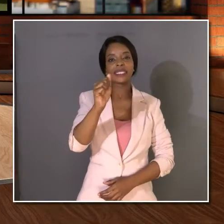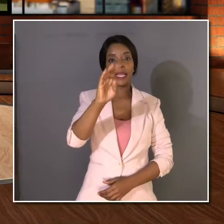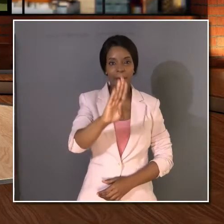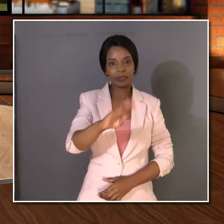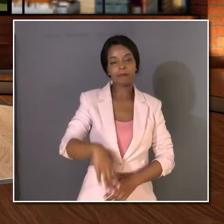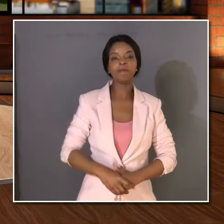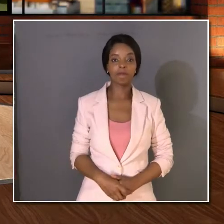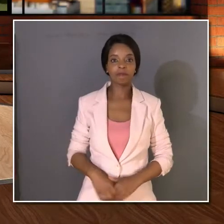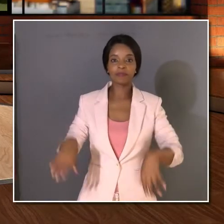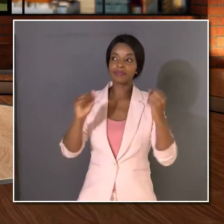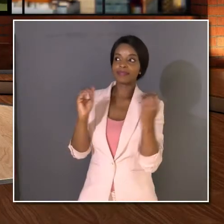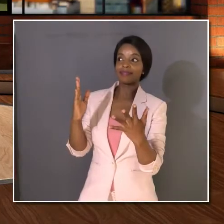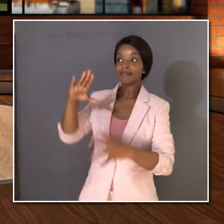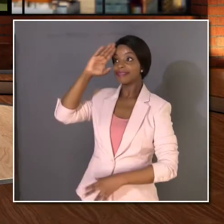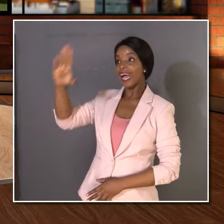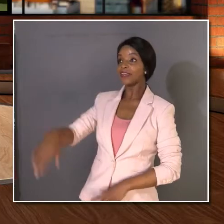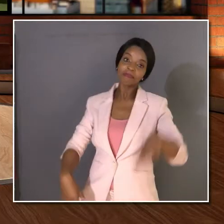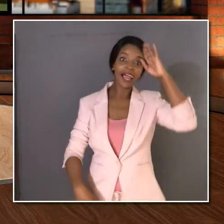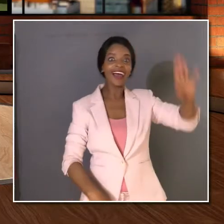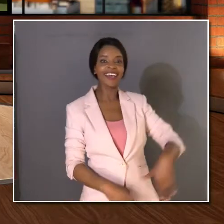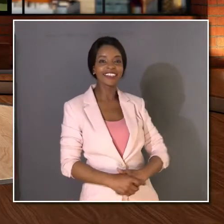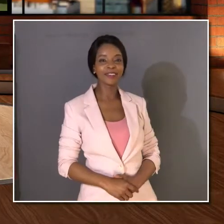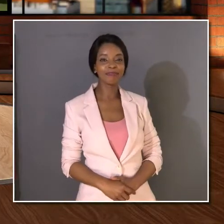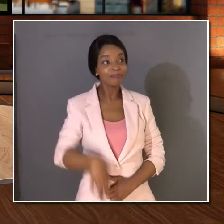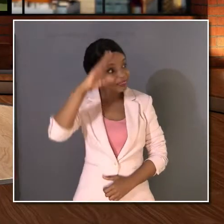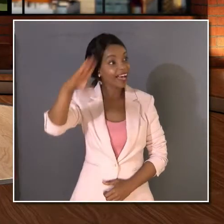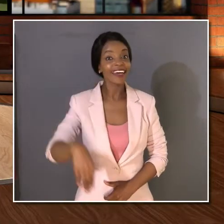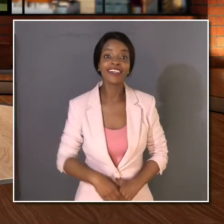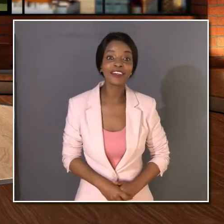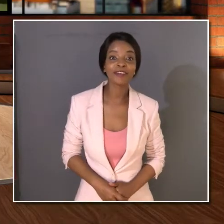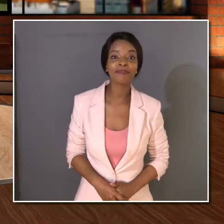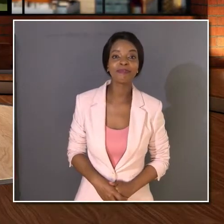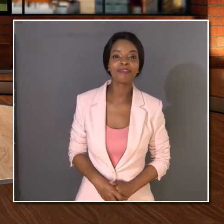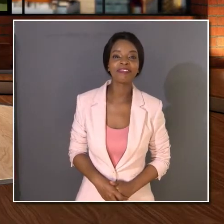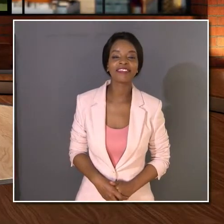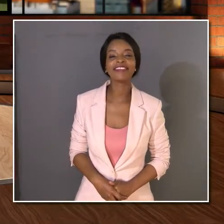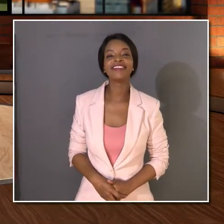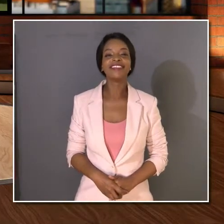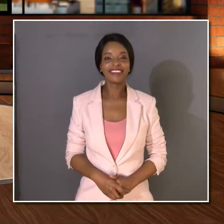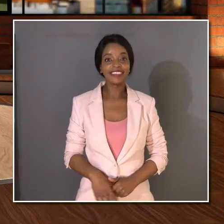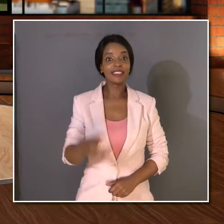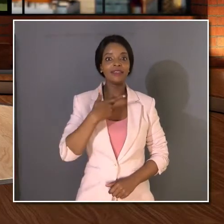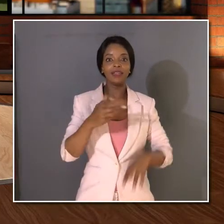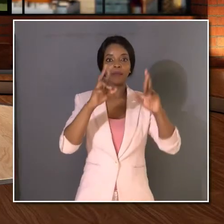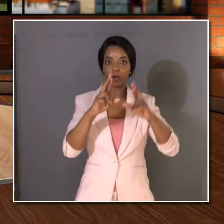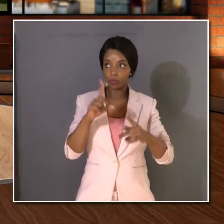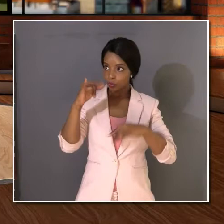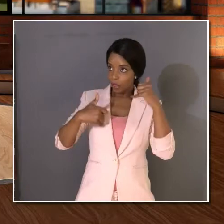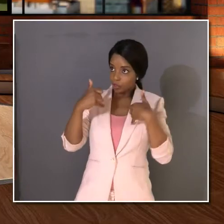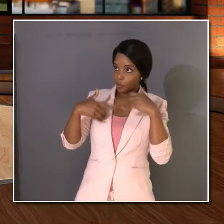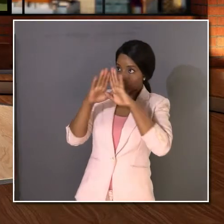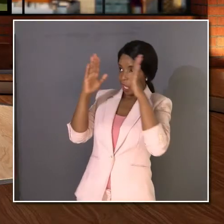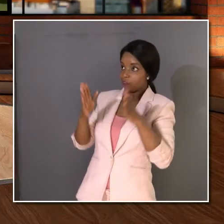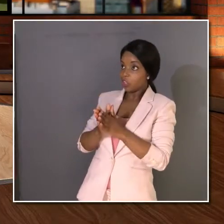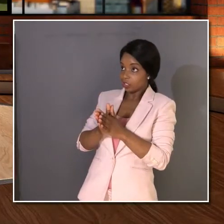Hey, Bridget. Hi. Hi. Hope you've been enjoying everything.